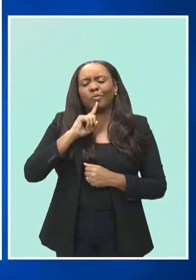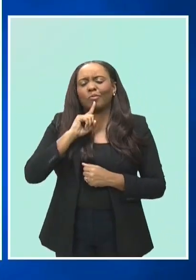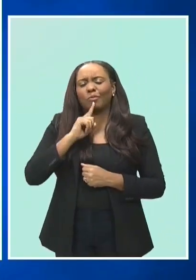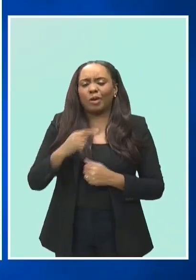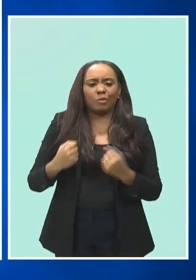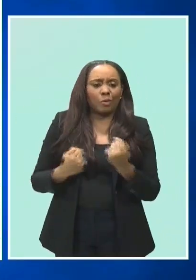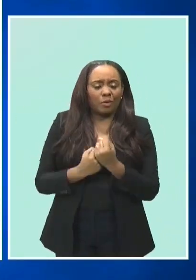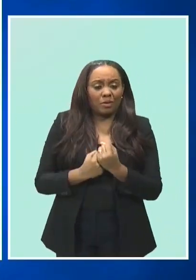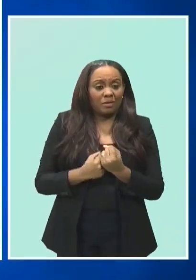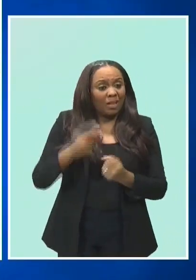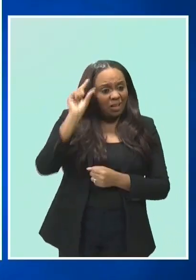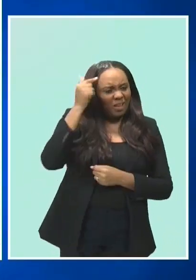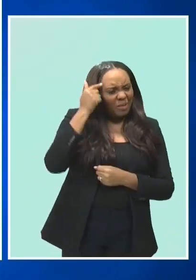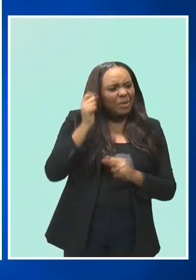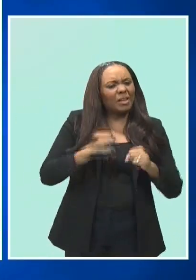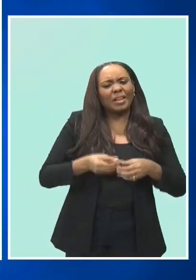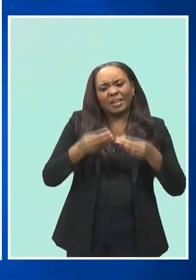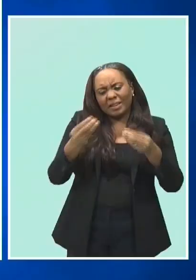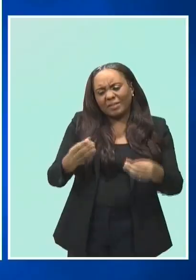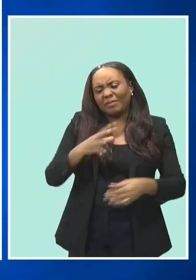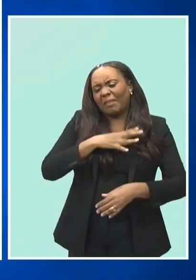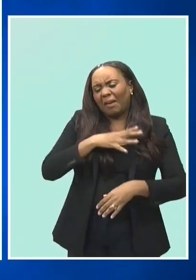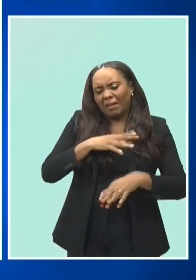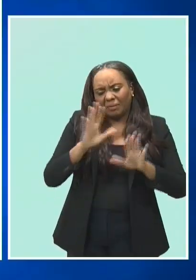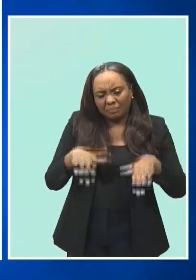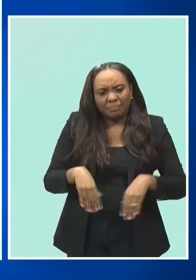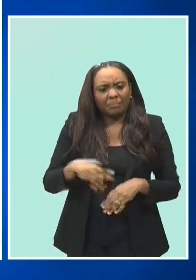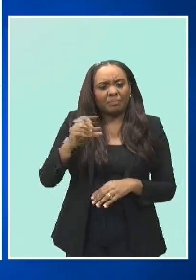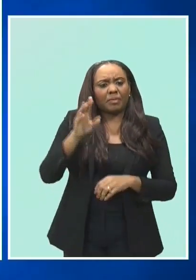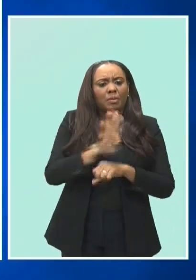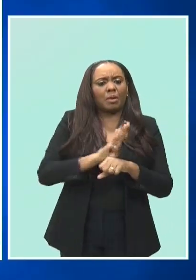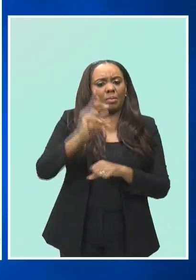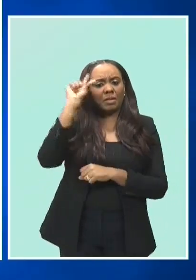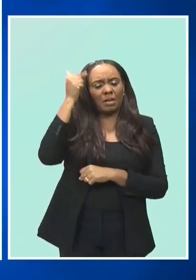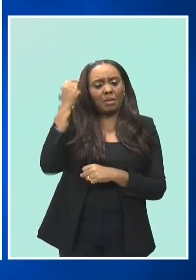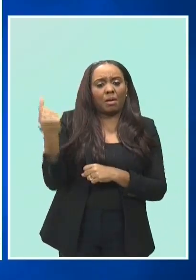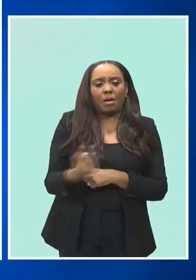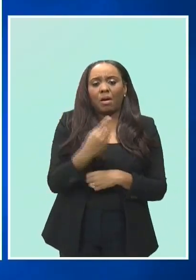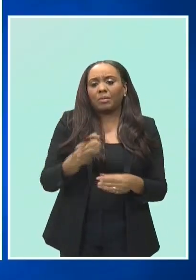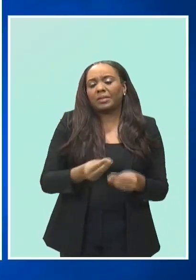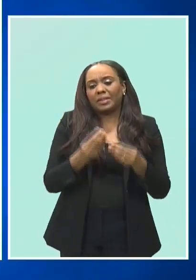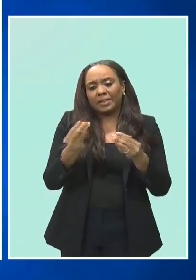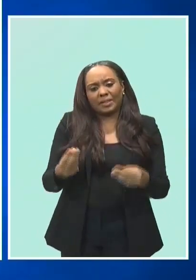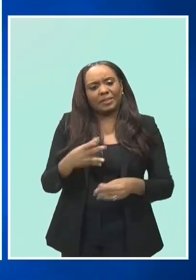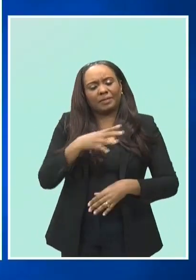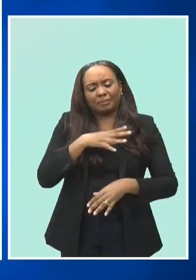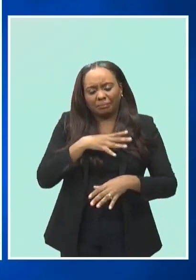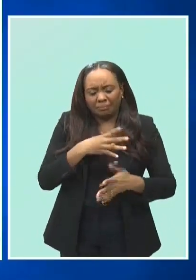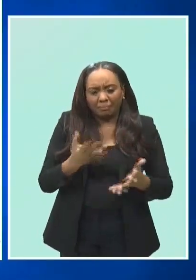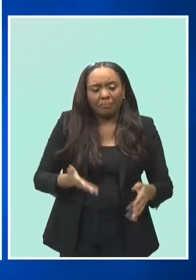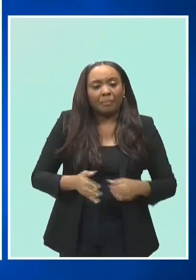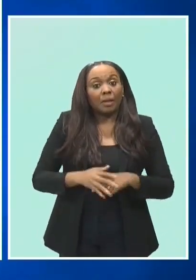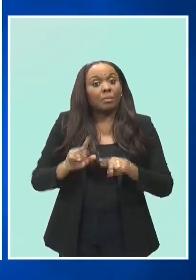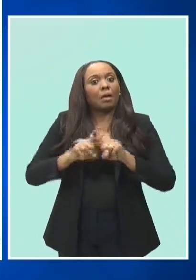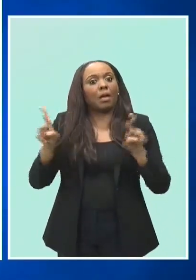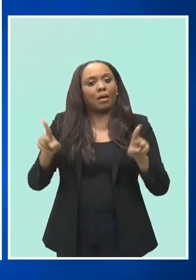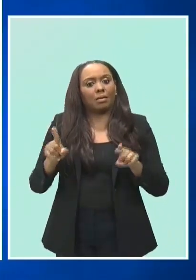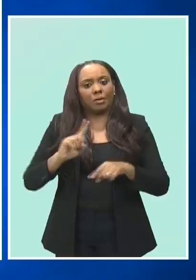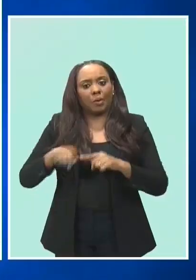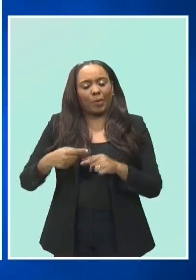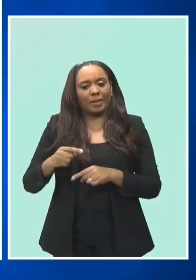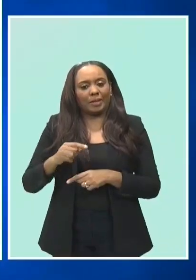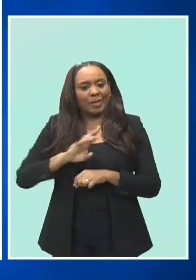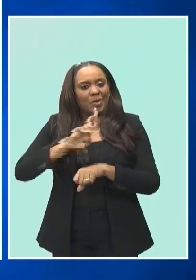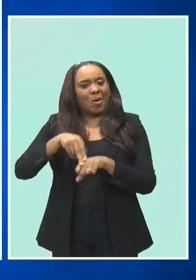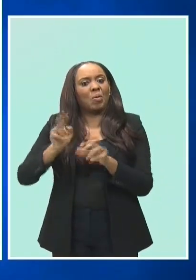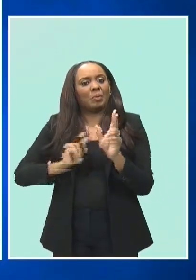when a government gives, and we know the government of Barbados. The government of Barbados will always give and will give generously. But you know, when